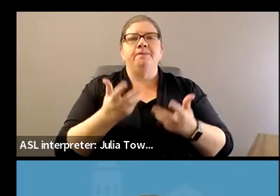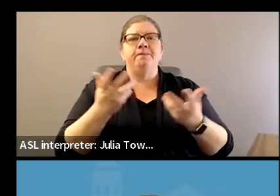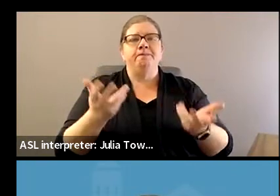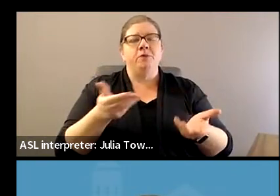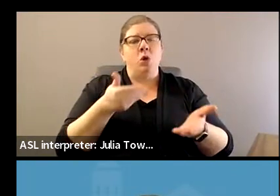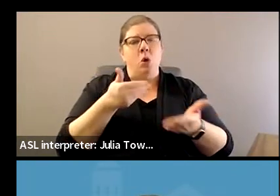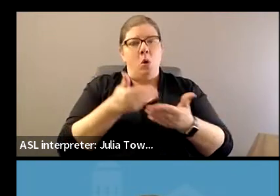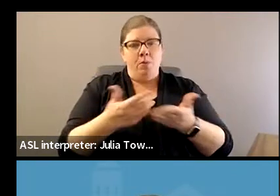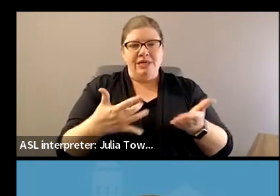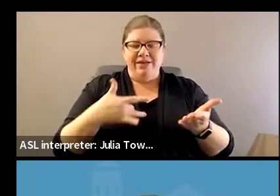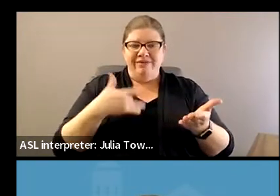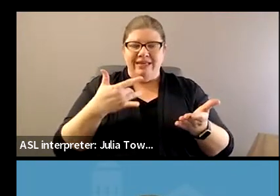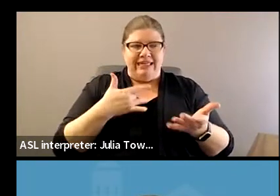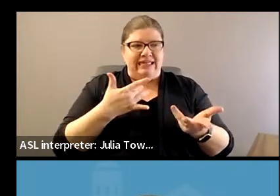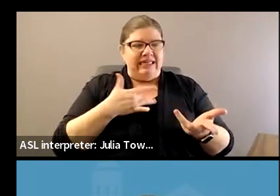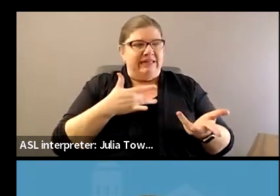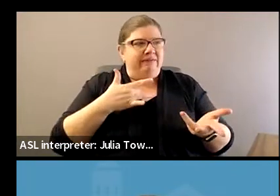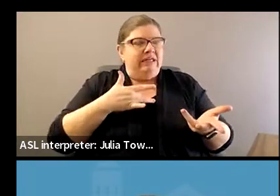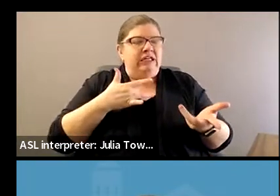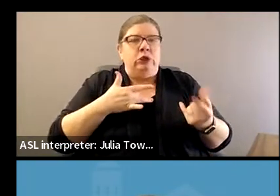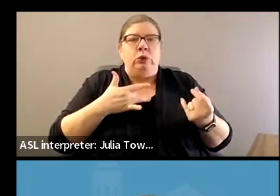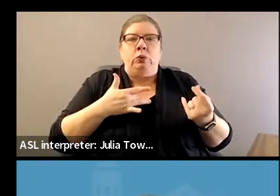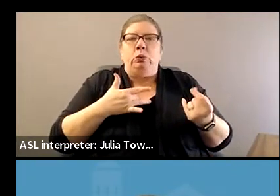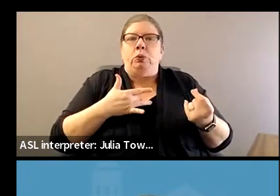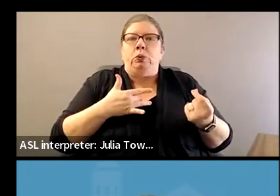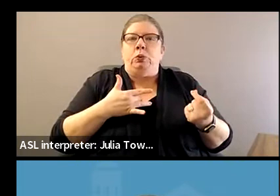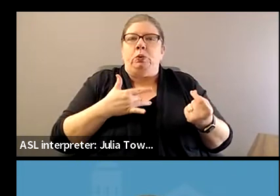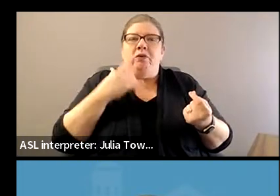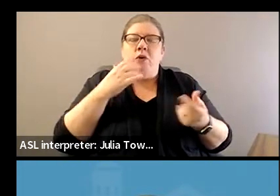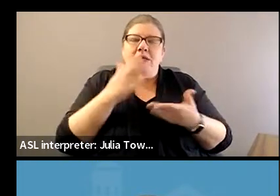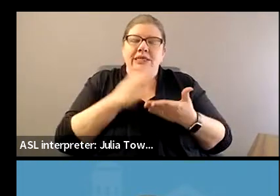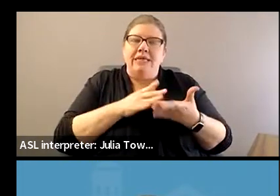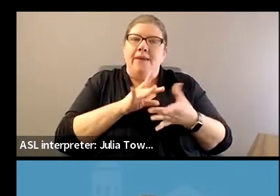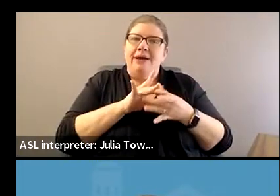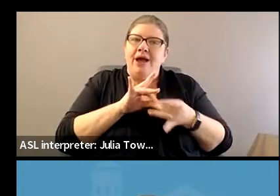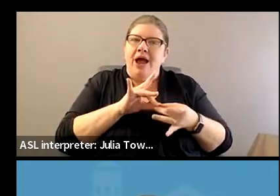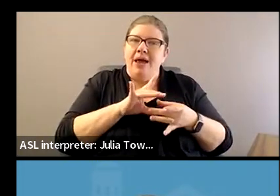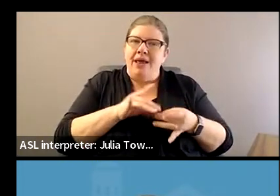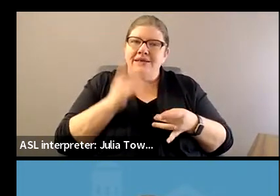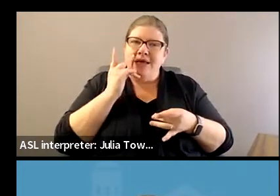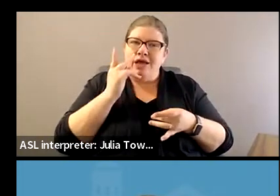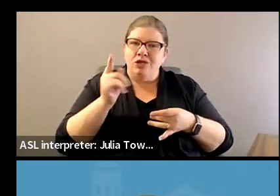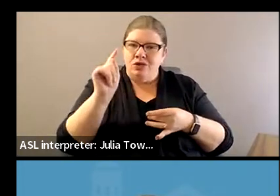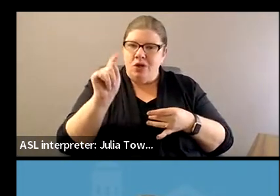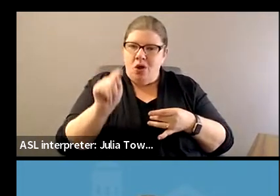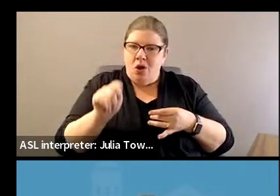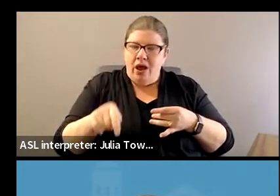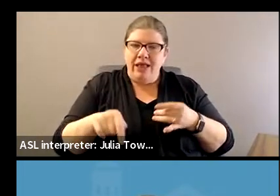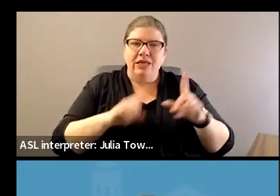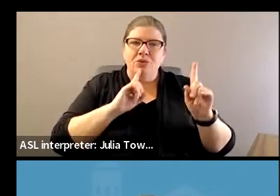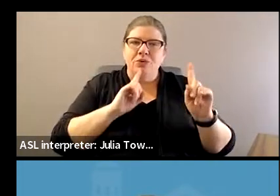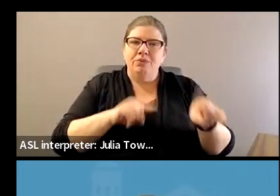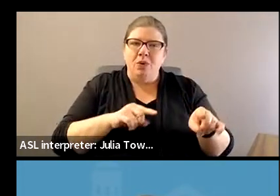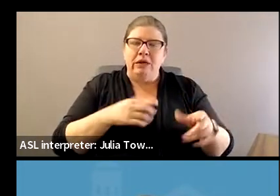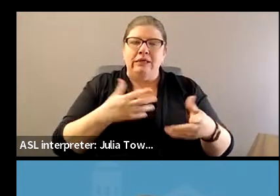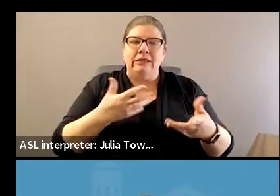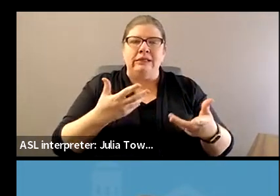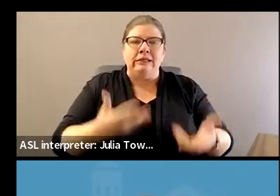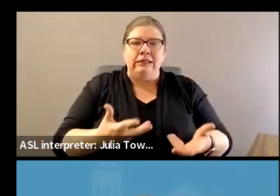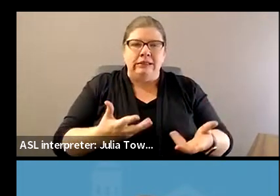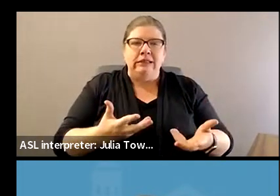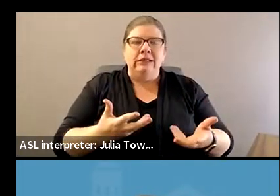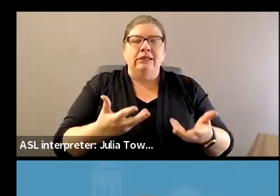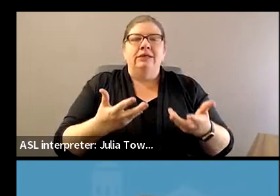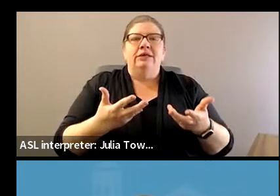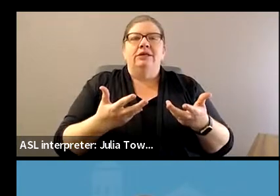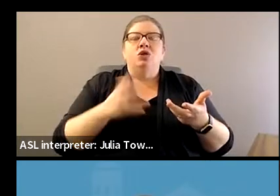almost a feeling of helplessness for some of the comments that I saw in this report. And